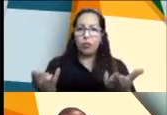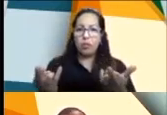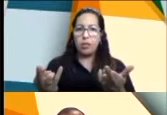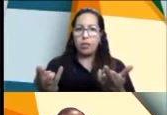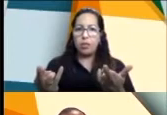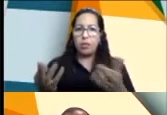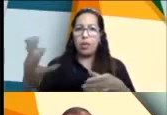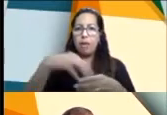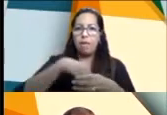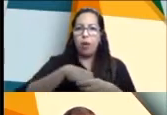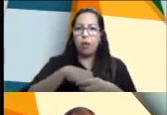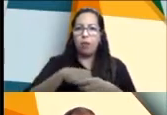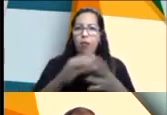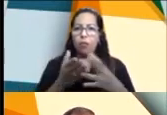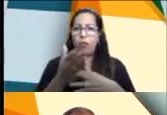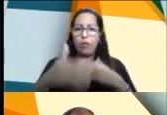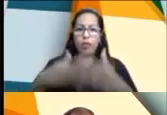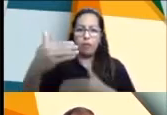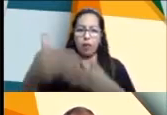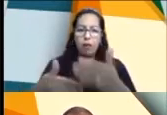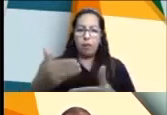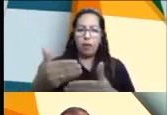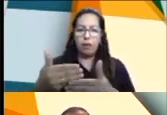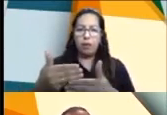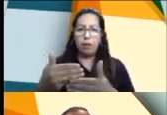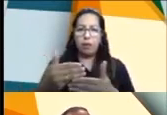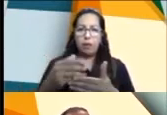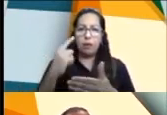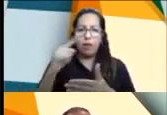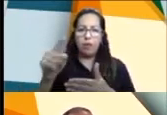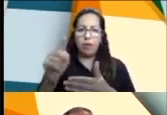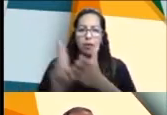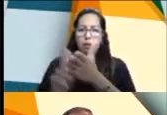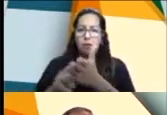involved throughout the development of the subrecipient